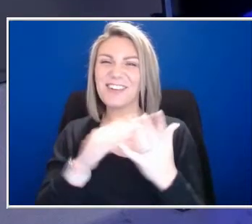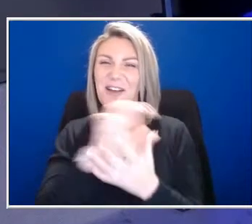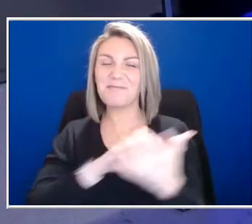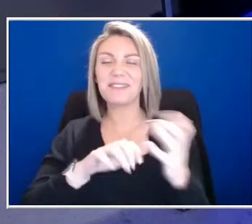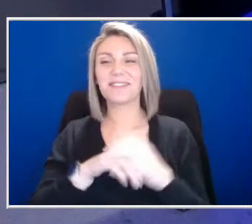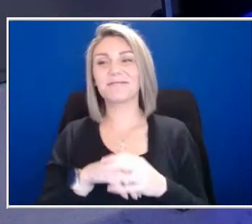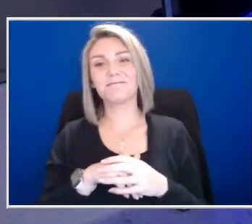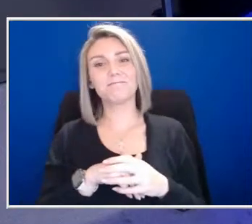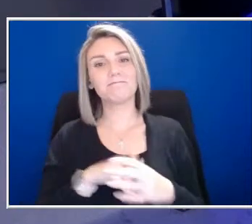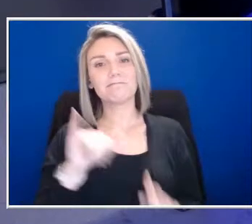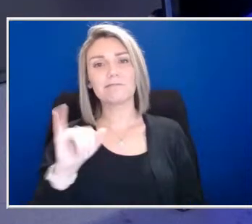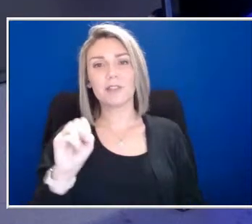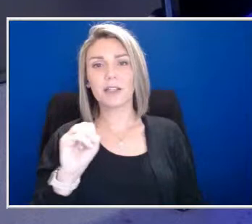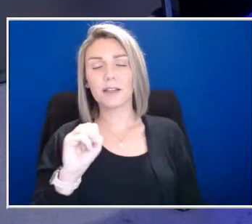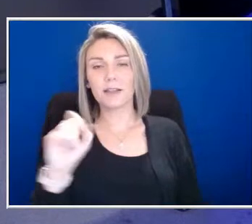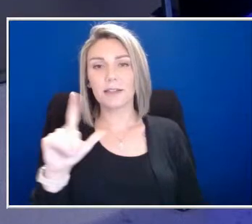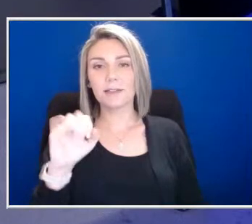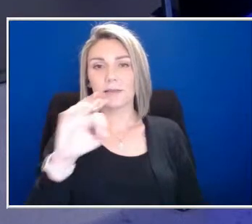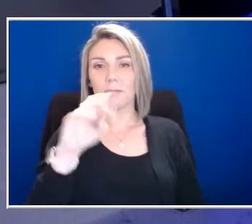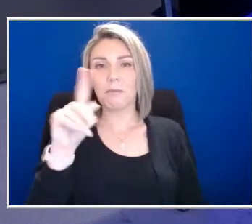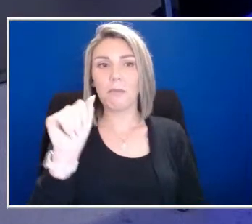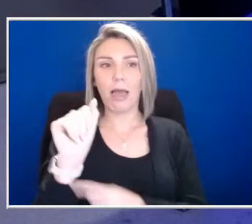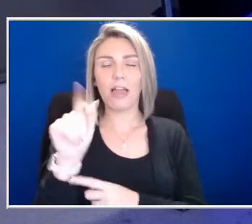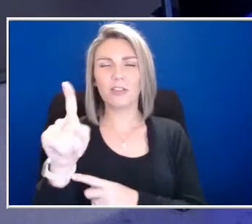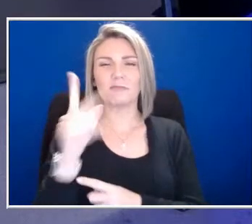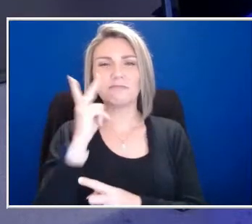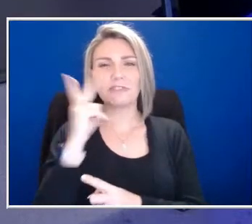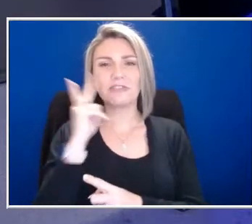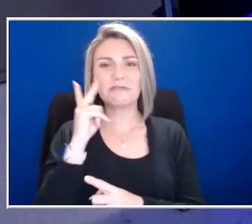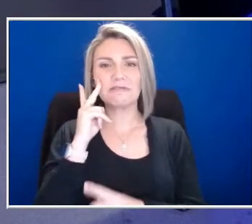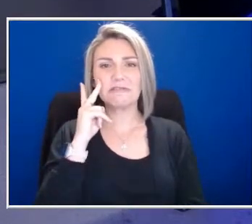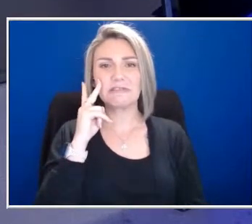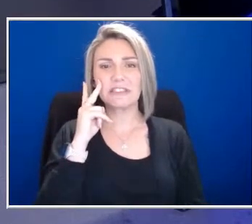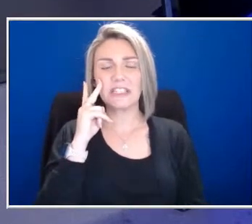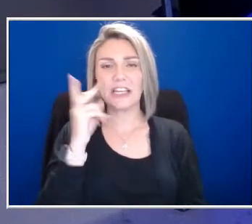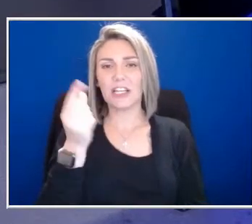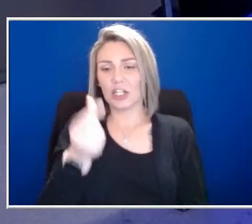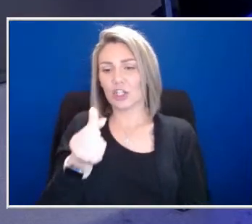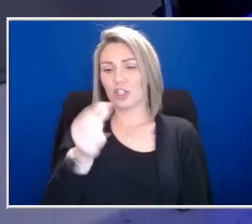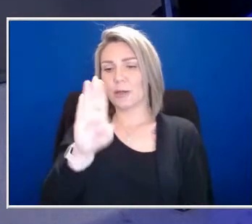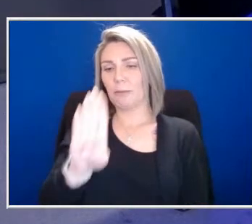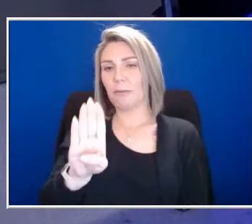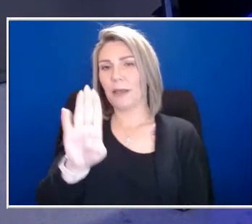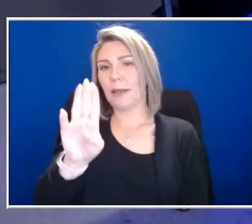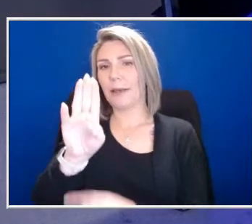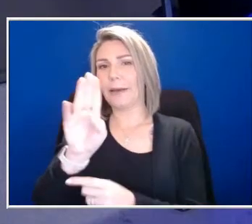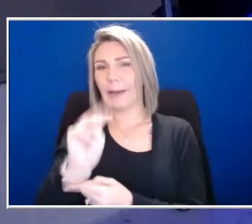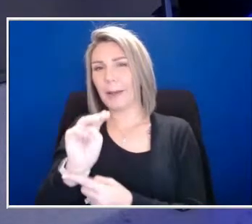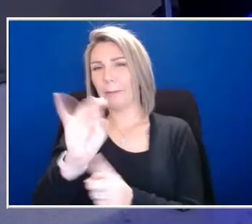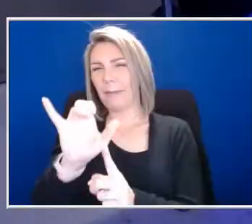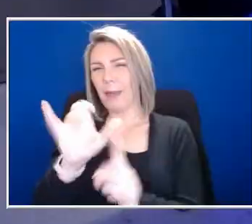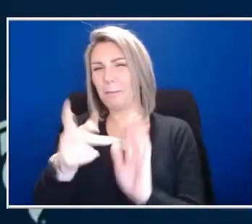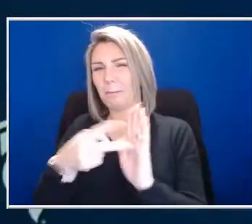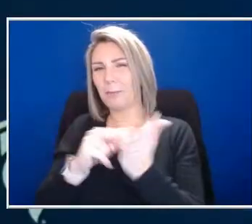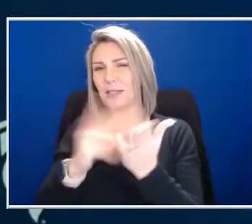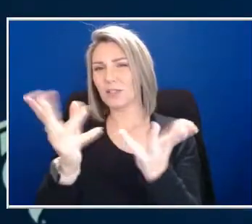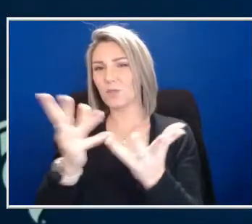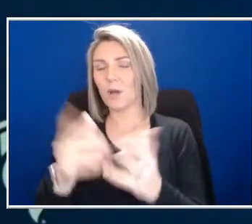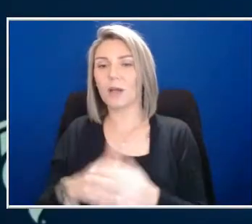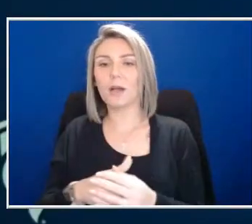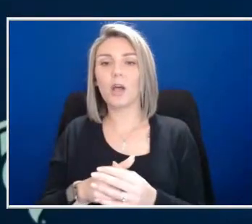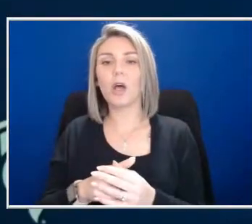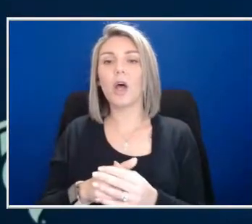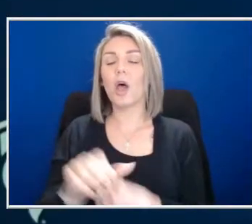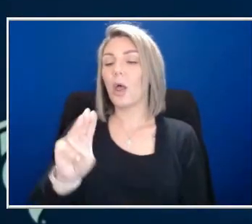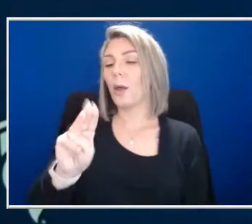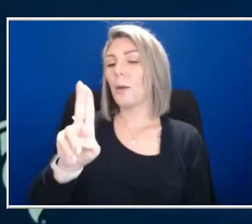says she saw that glioblastoma abbreviated to GBM. What does the M stand for? Yeah, it's multiform,